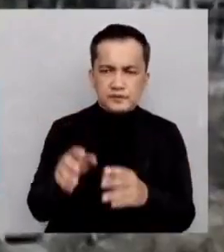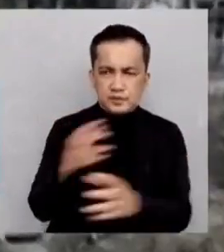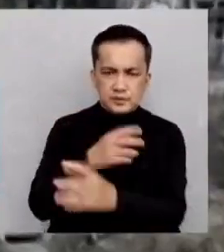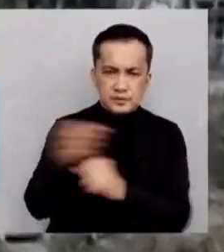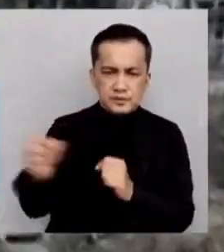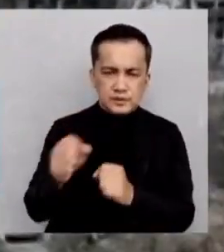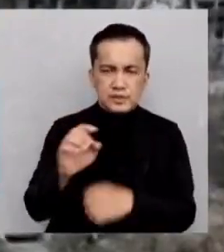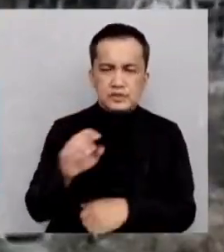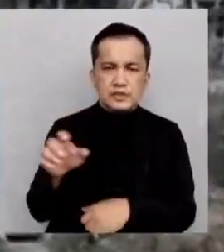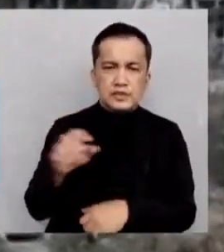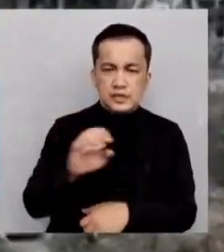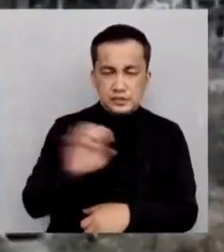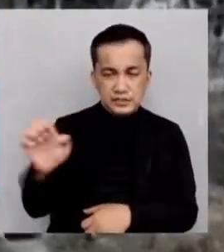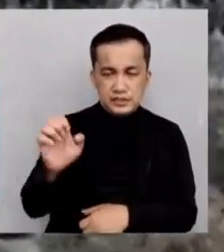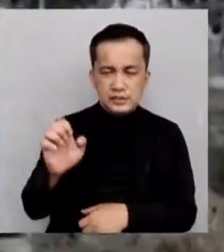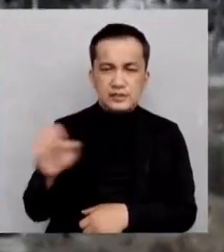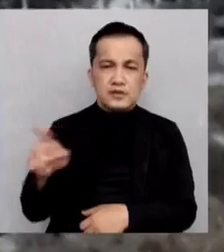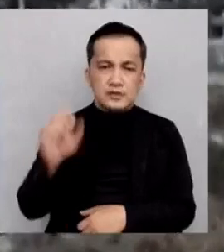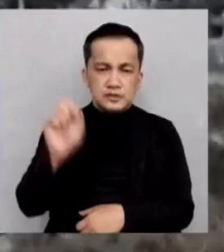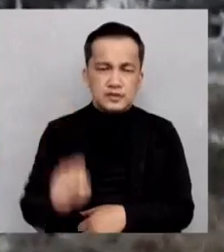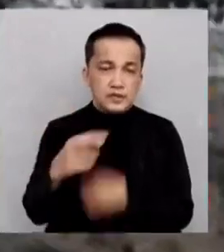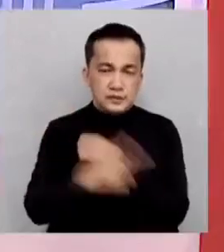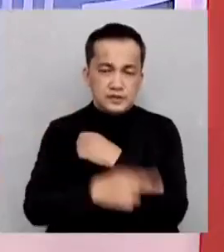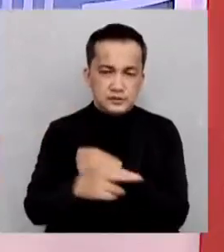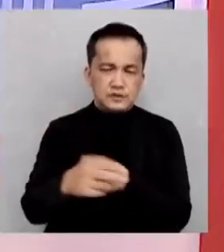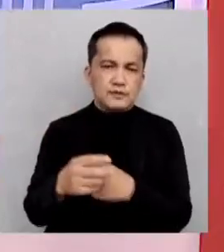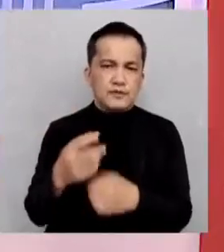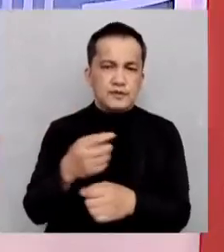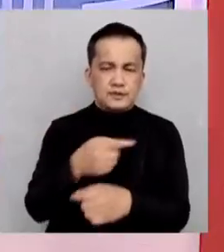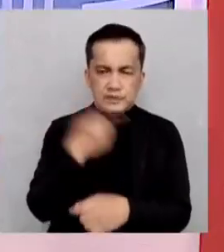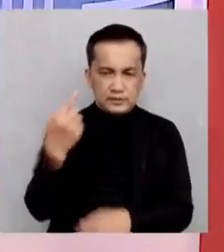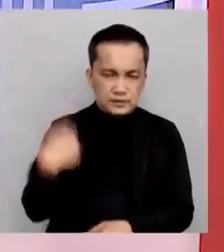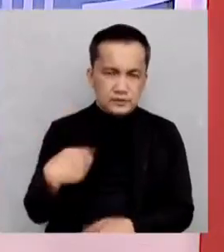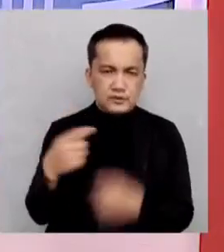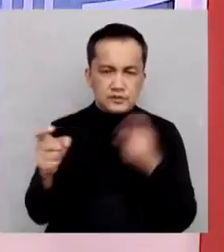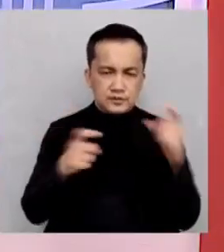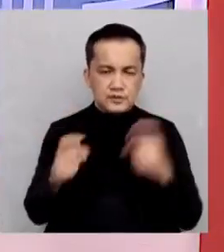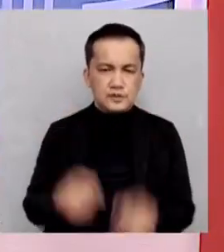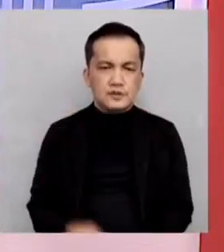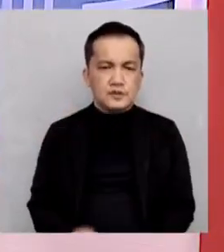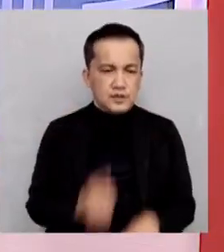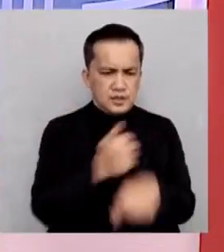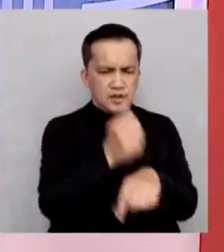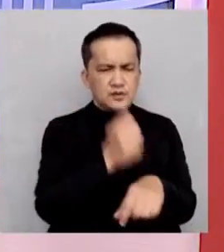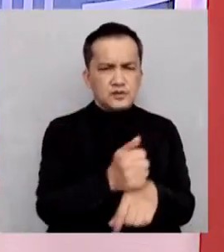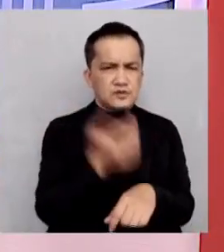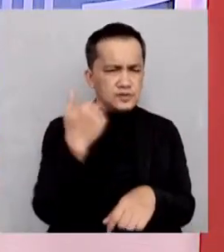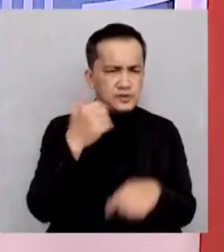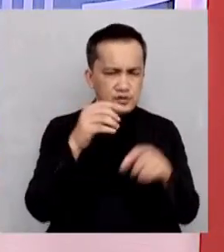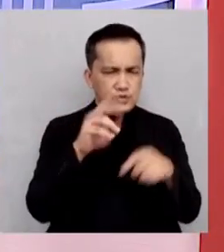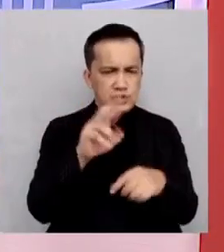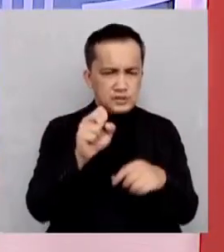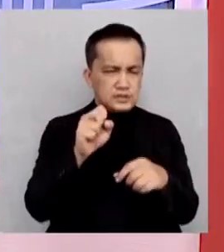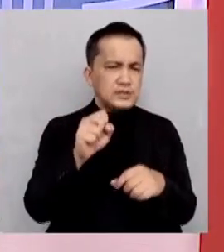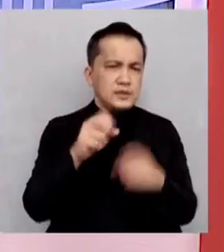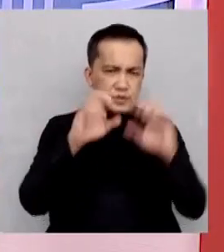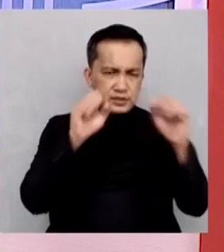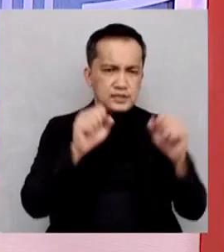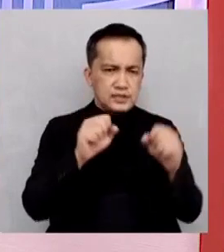and southern regions from Russian control. The accuser of former U.S. President Donald Trump pushes back